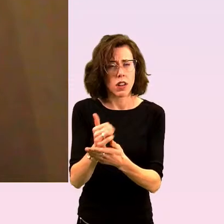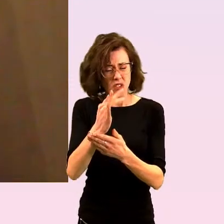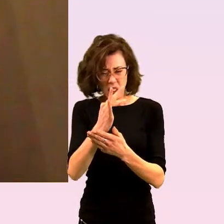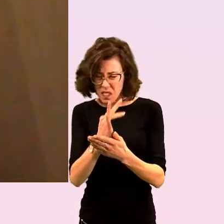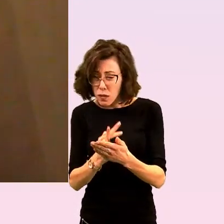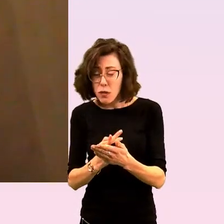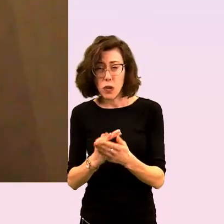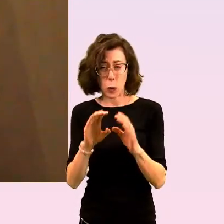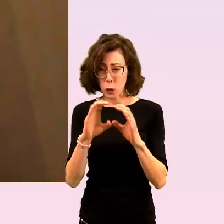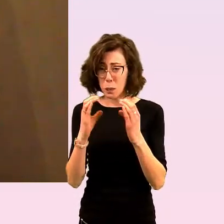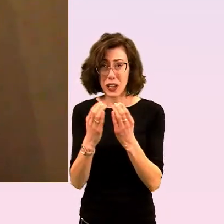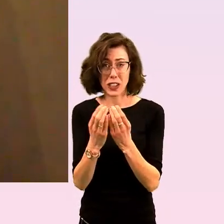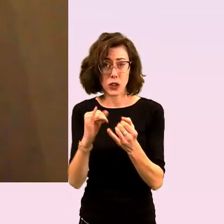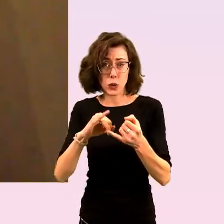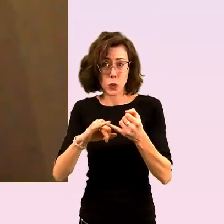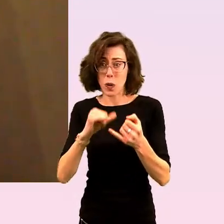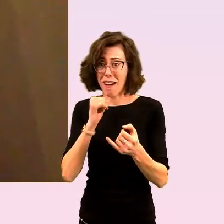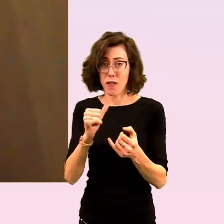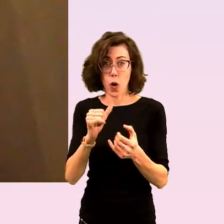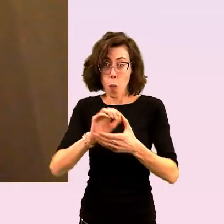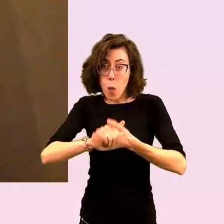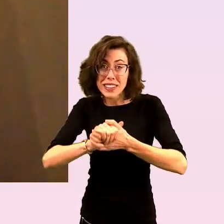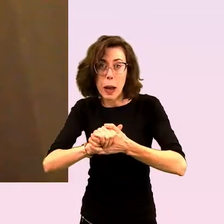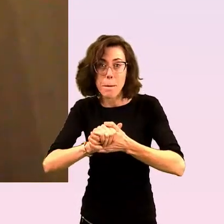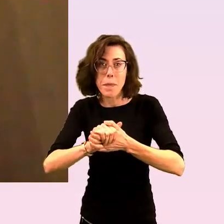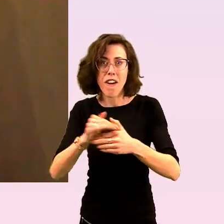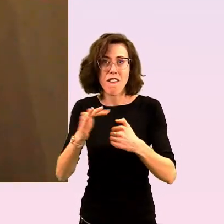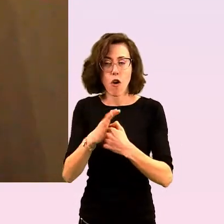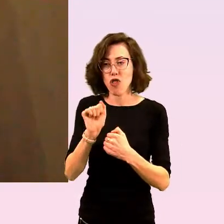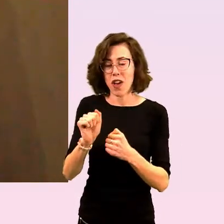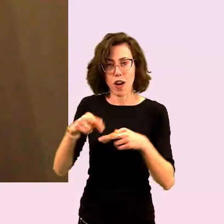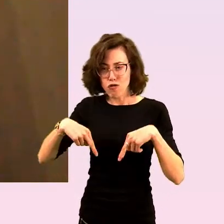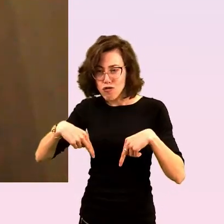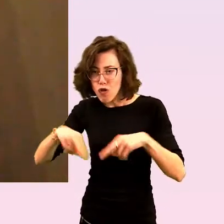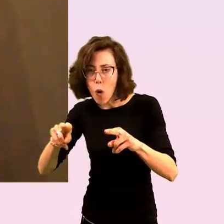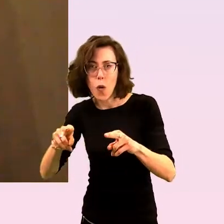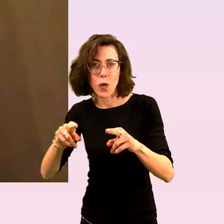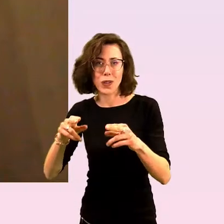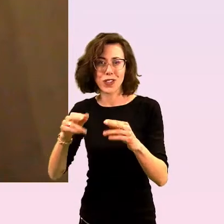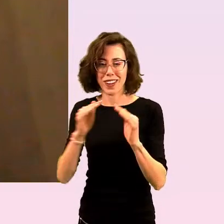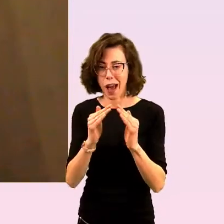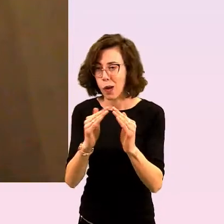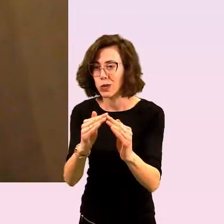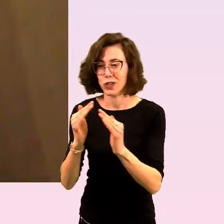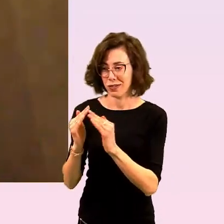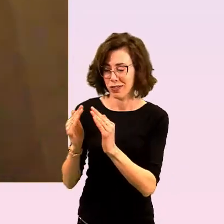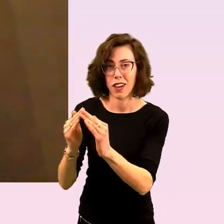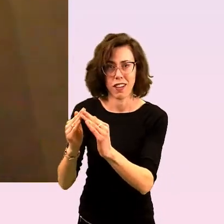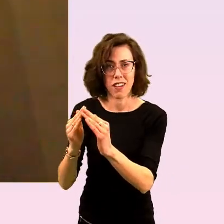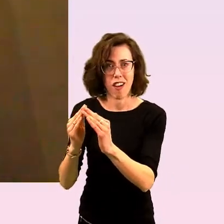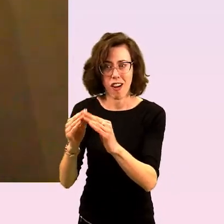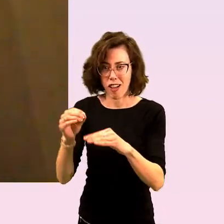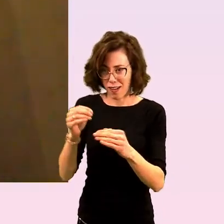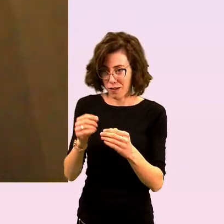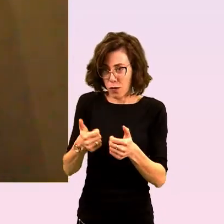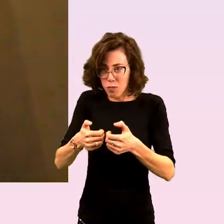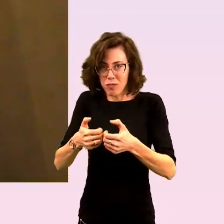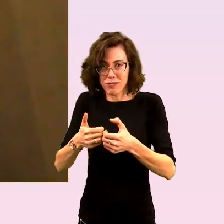that don't have a WhatsApp group for their road or for their social group or things like that. So we've